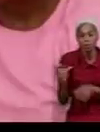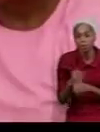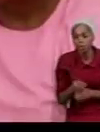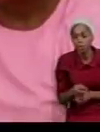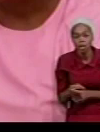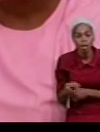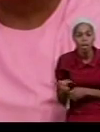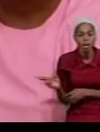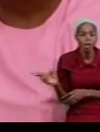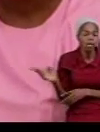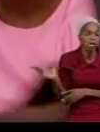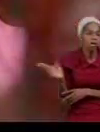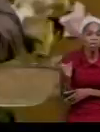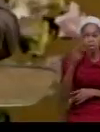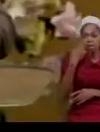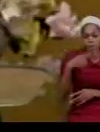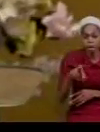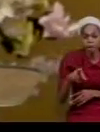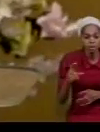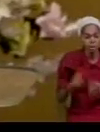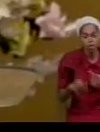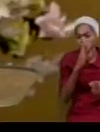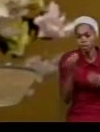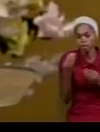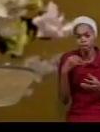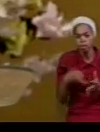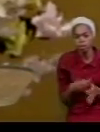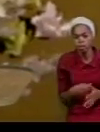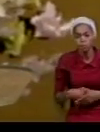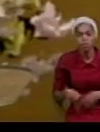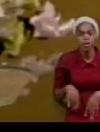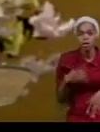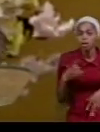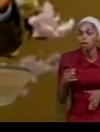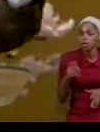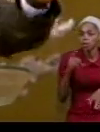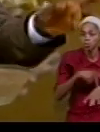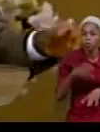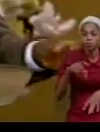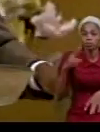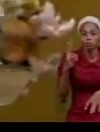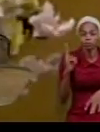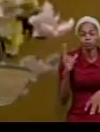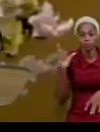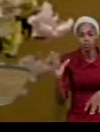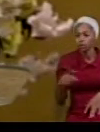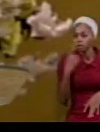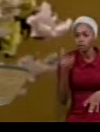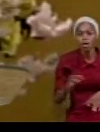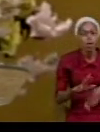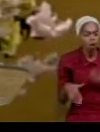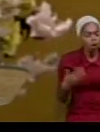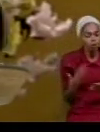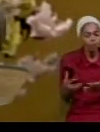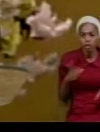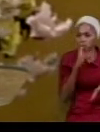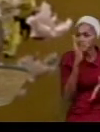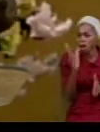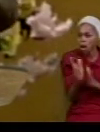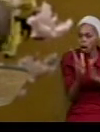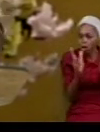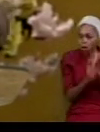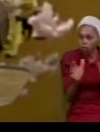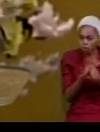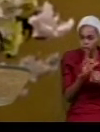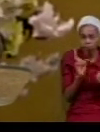Because I am not under any law. All things are lawful unto me, but all things are not expedient. All things